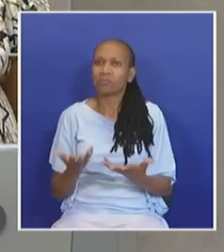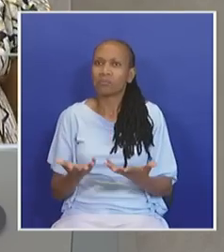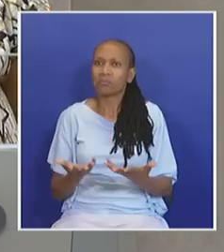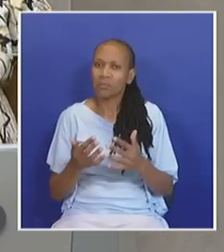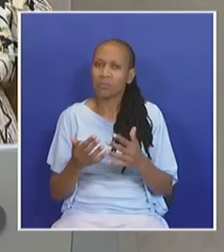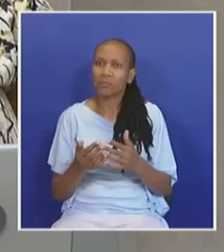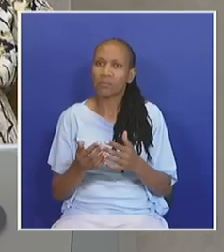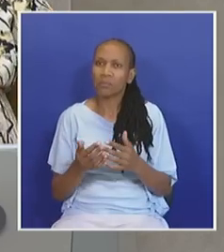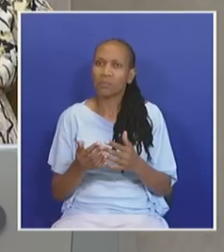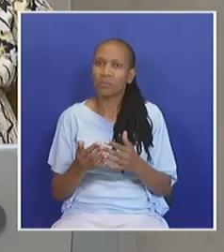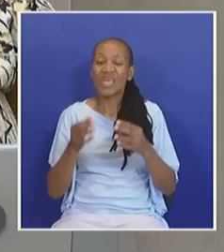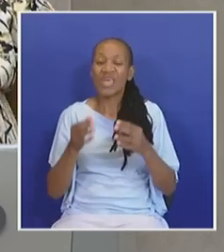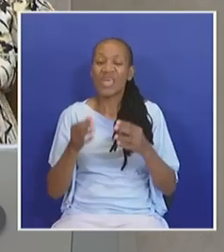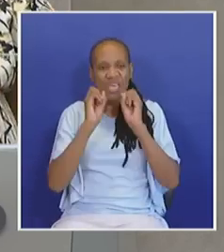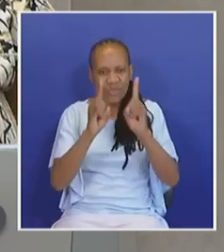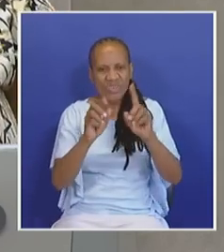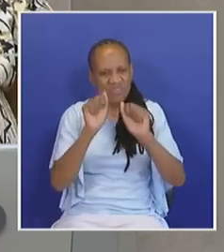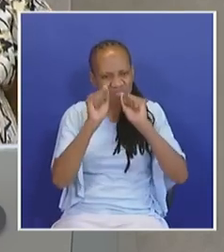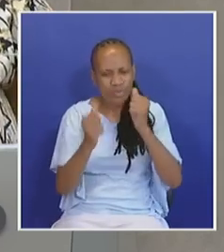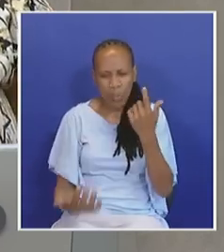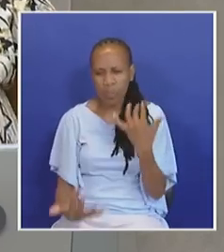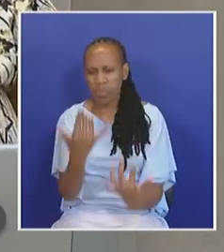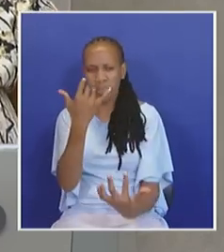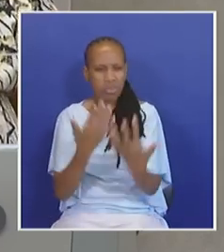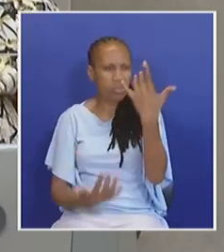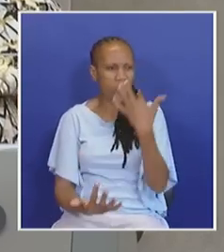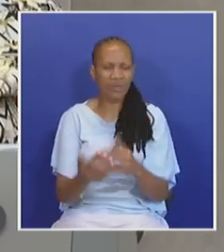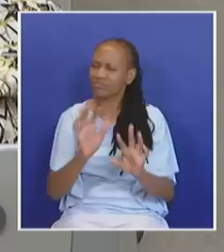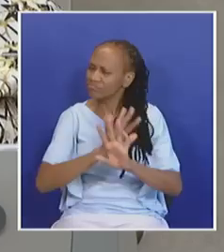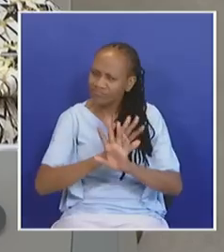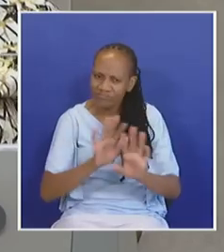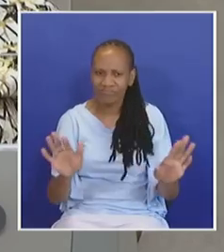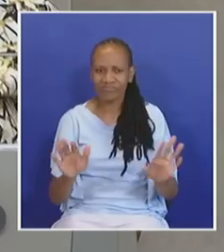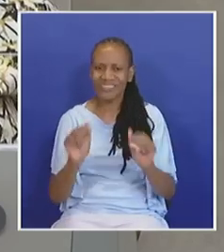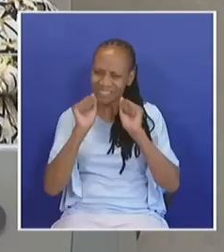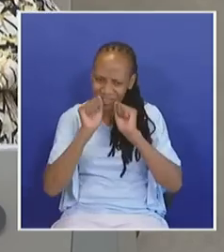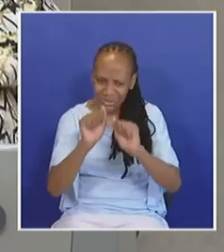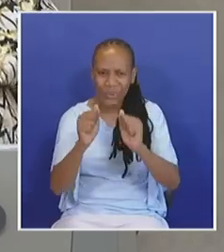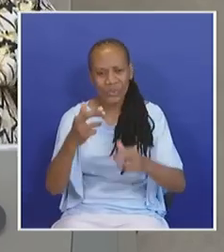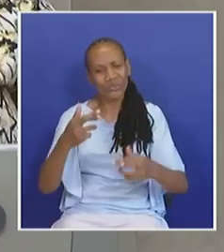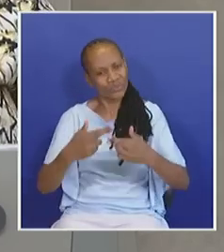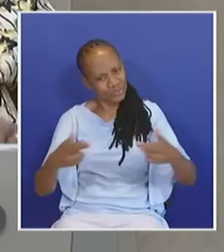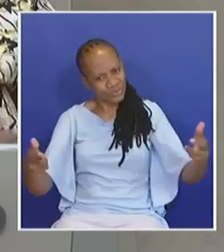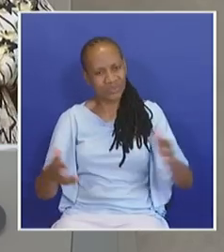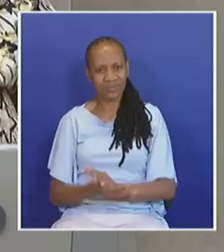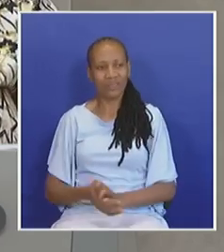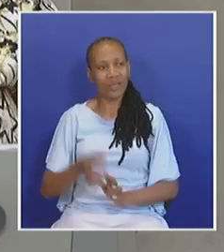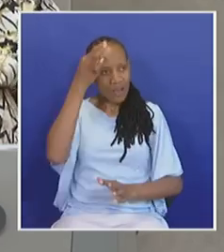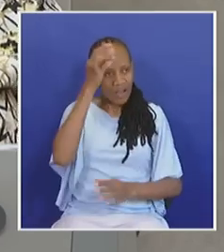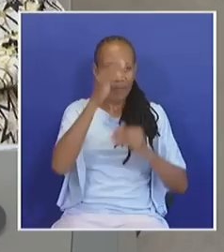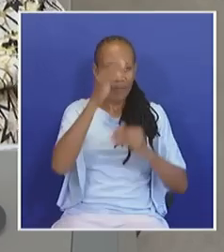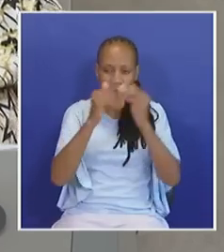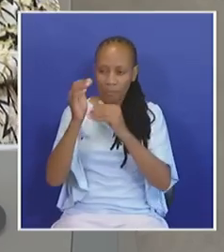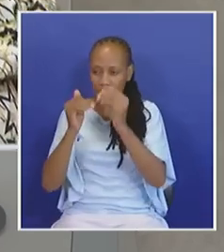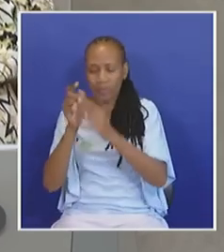your education facilities, because those facilities are yours. The government built those